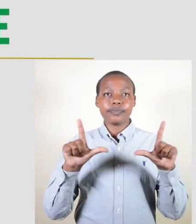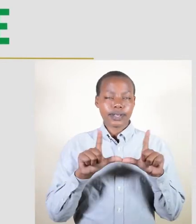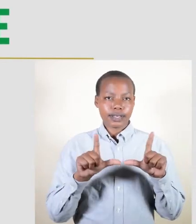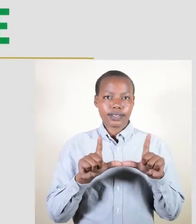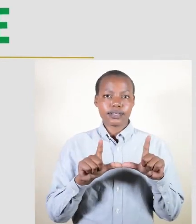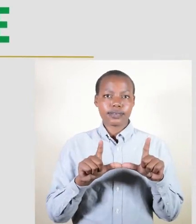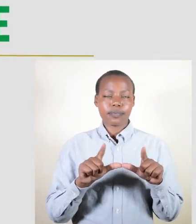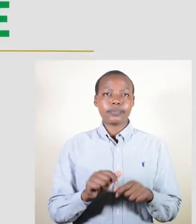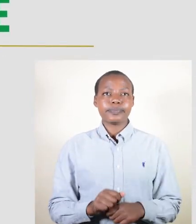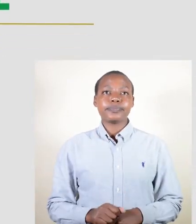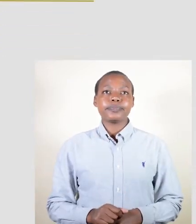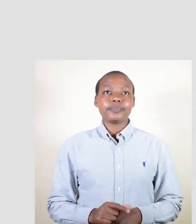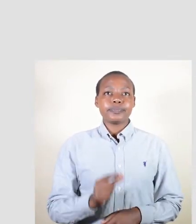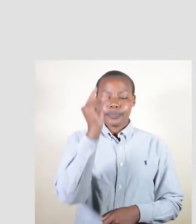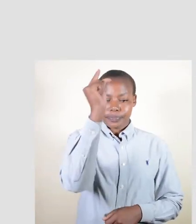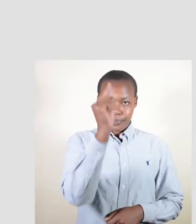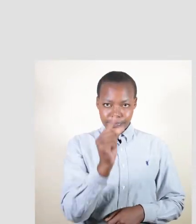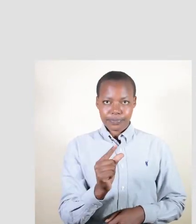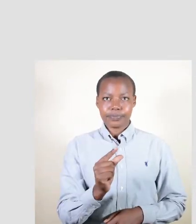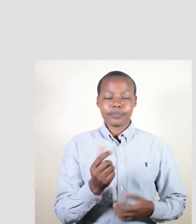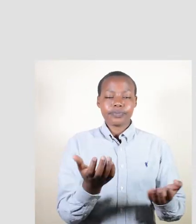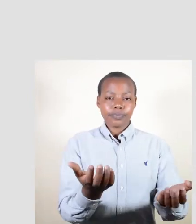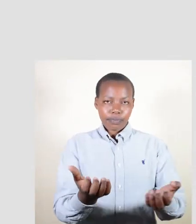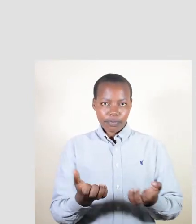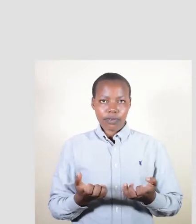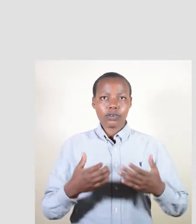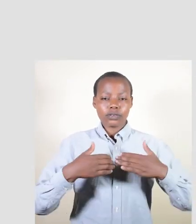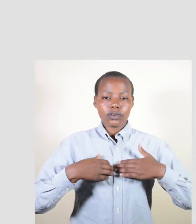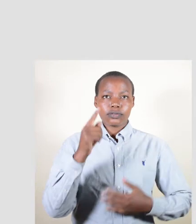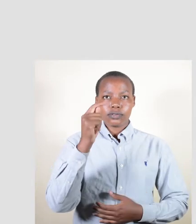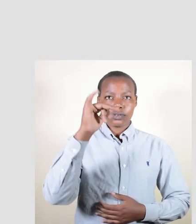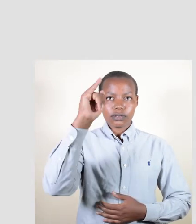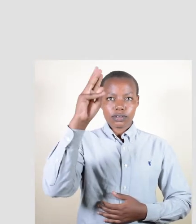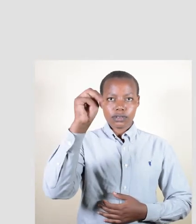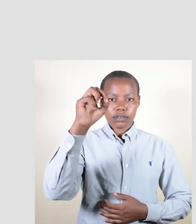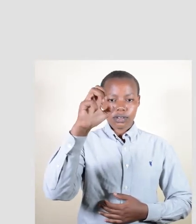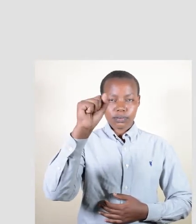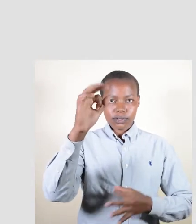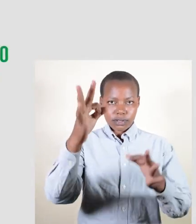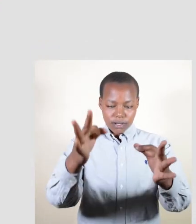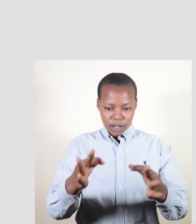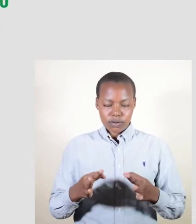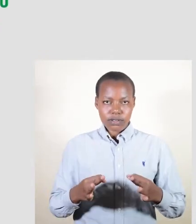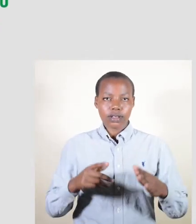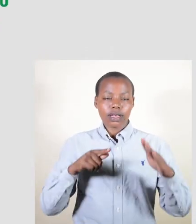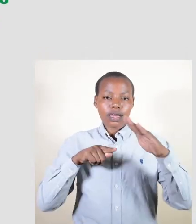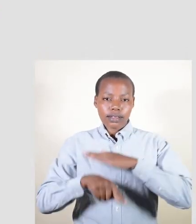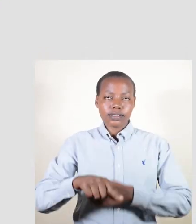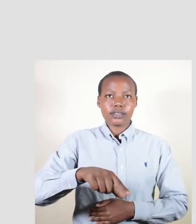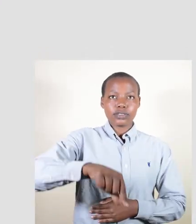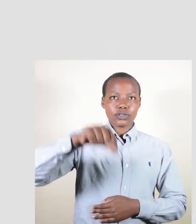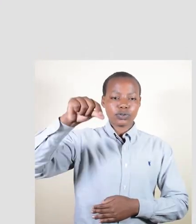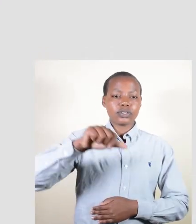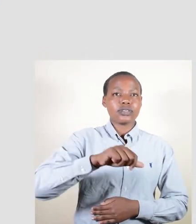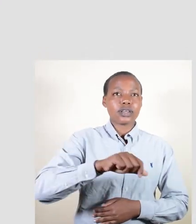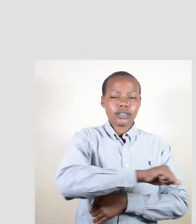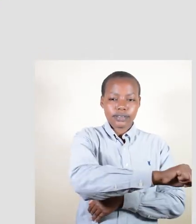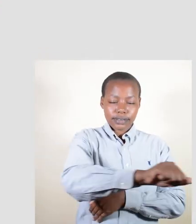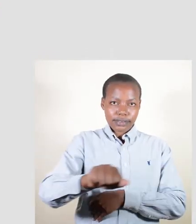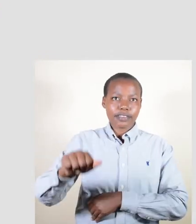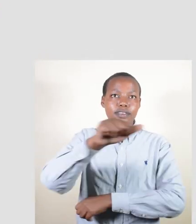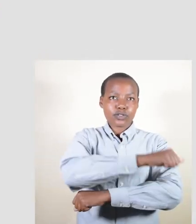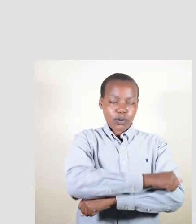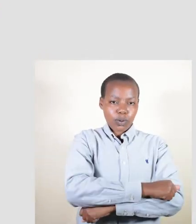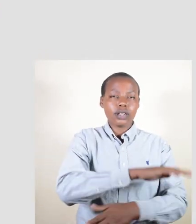provisional driving license. The customer is required to create a Teams account, log in, select a